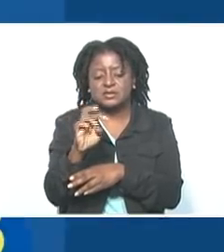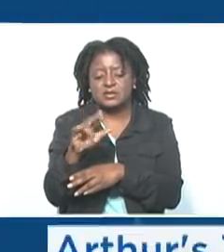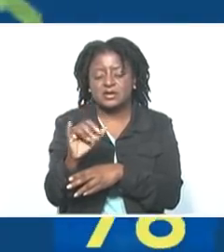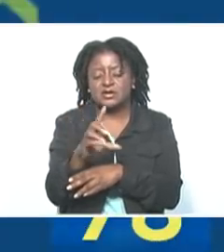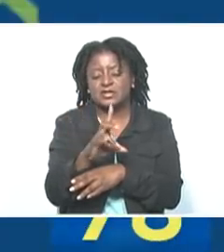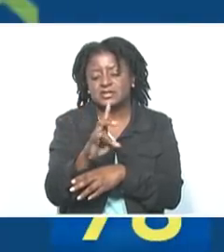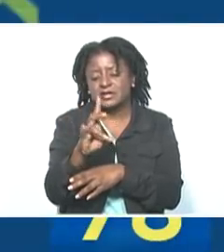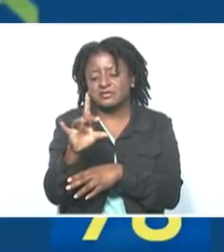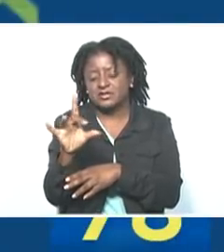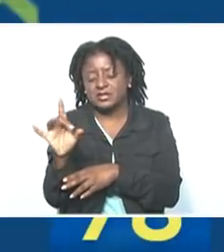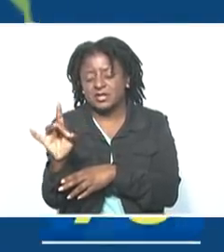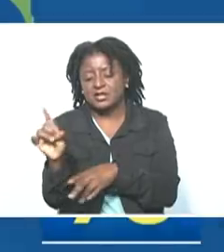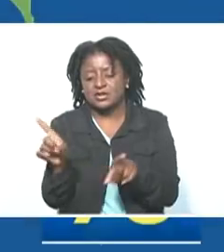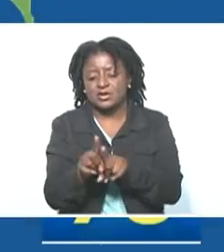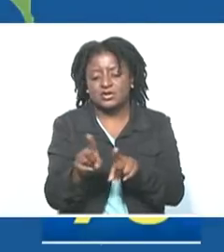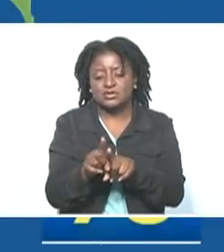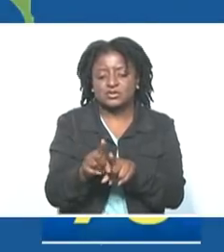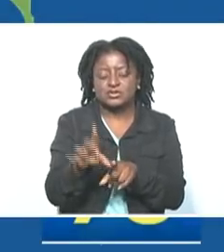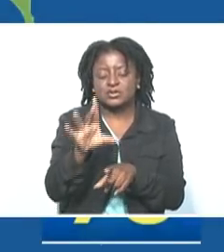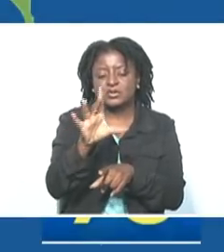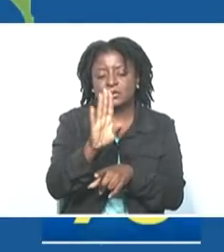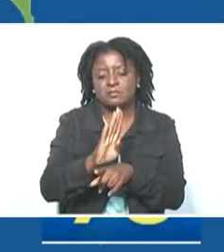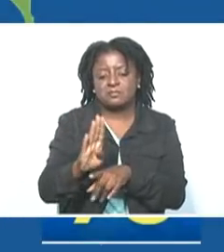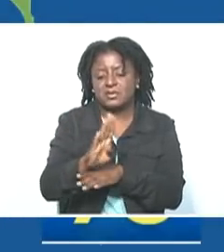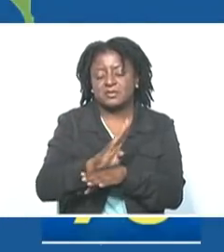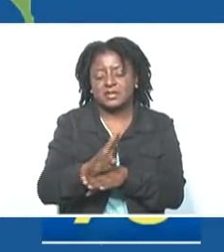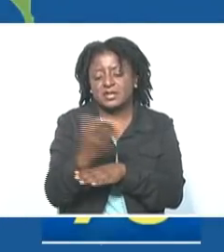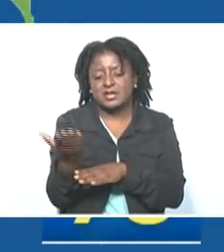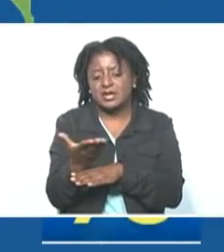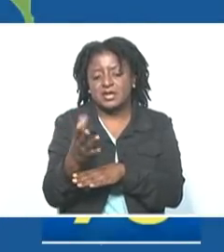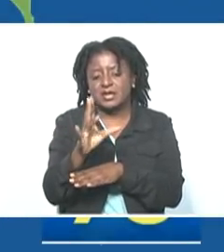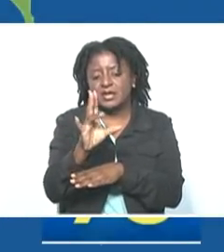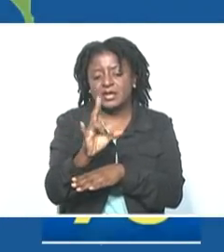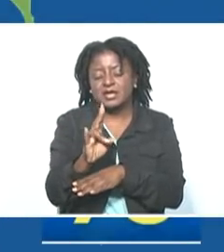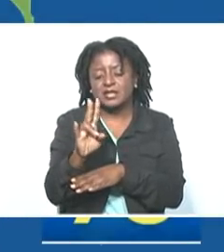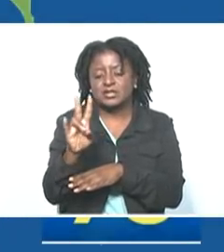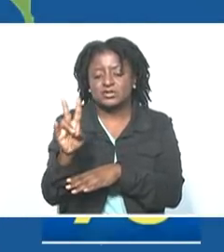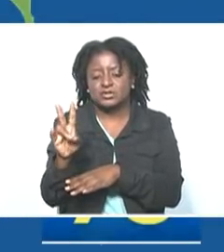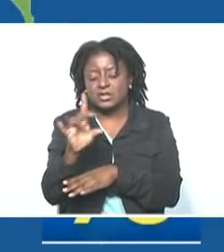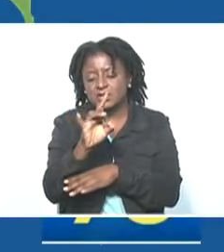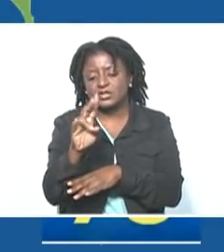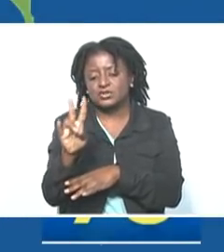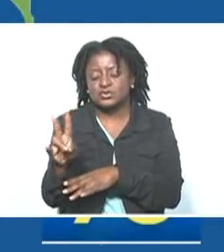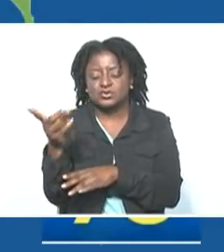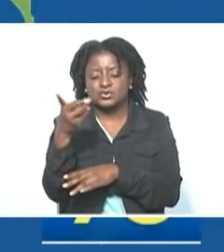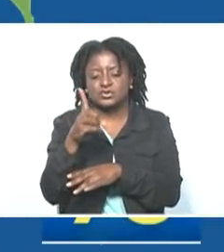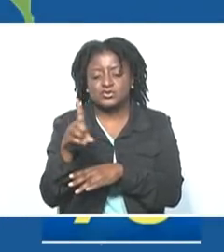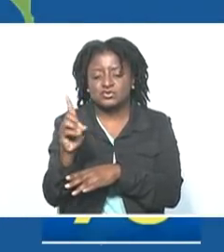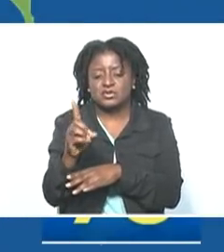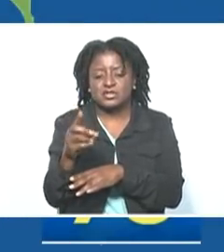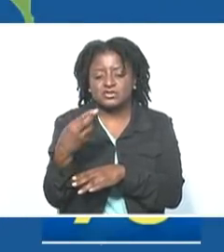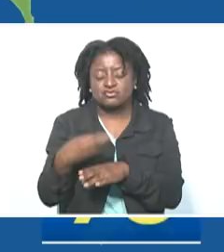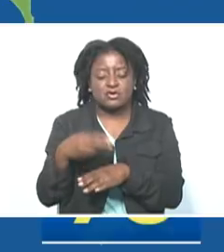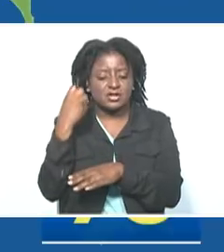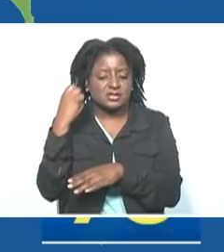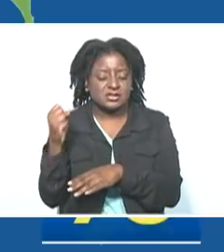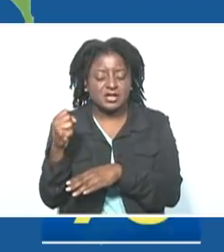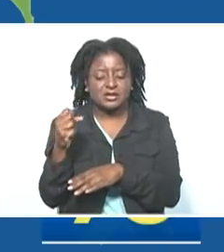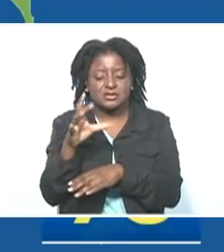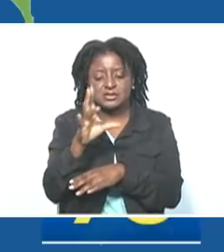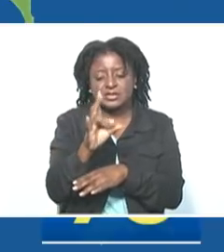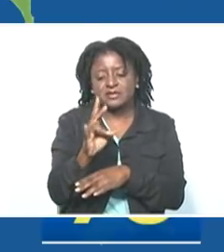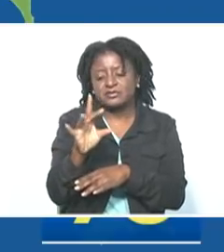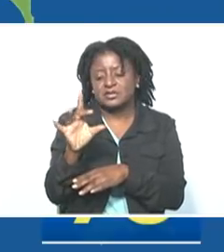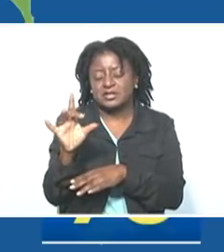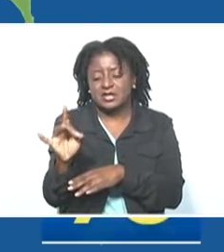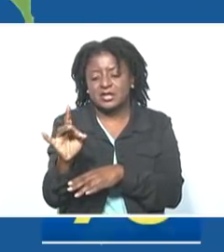in Allenstown, Bimini here in the capital, 82 degrees, Harbor Island, Eleuthera, Roxanne, Eleuthera, 78, 79 in Stanley Key in